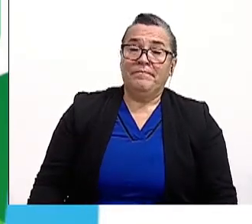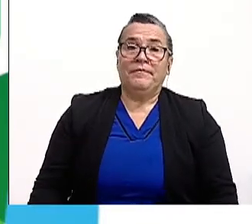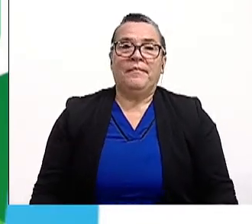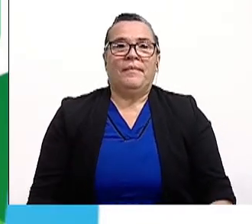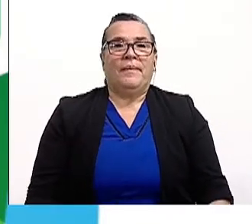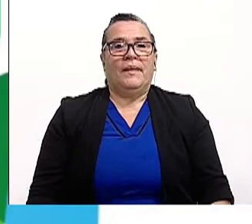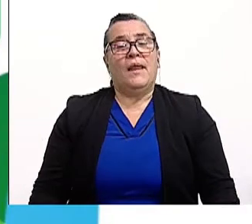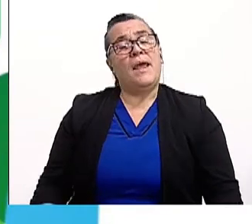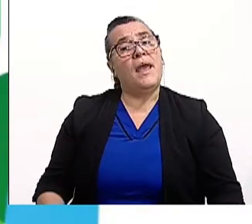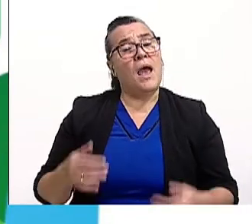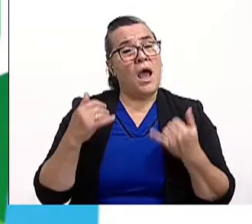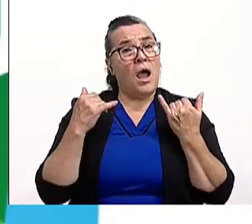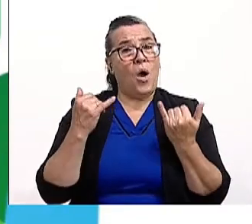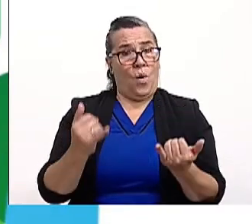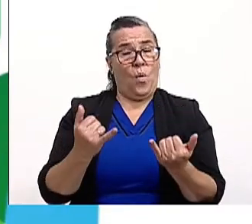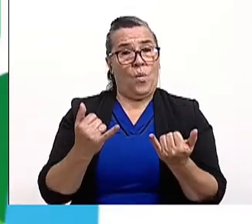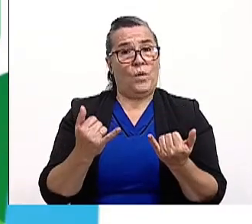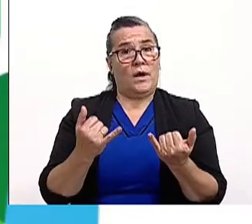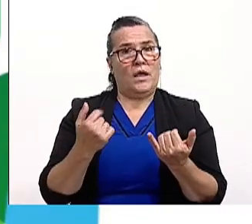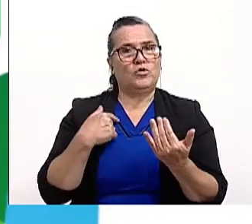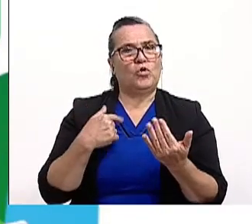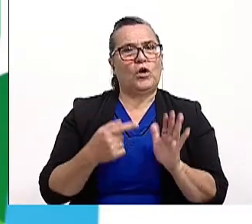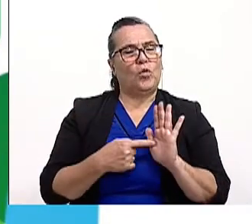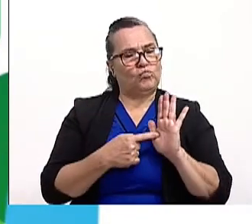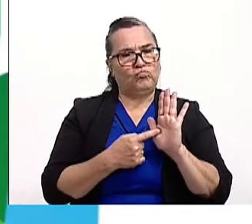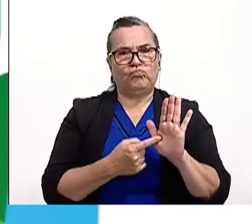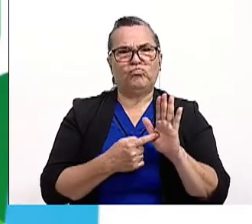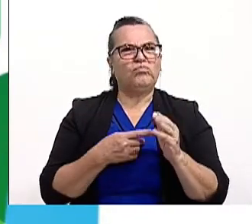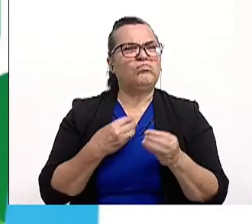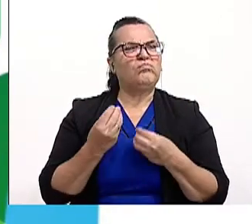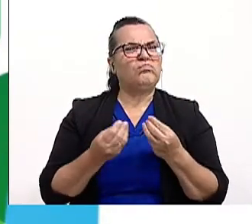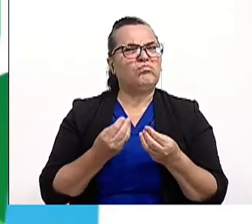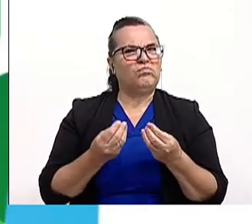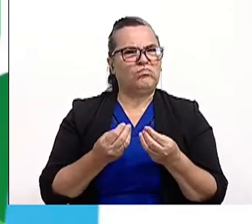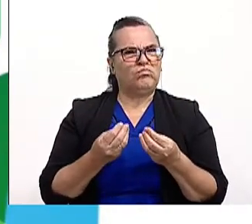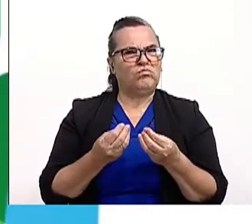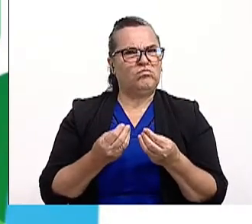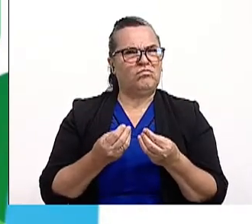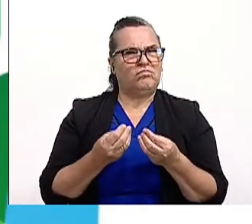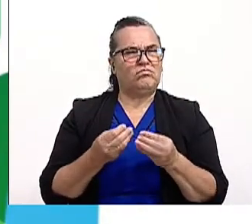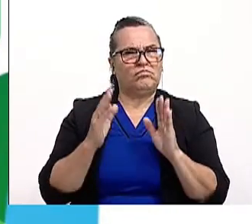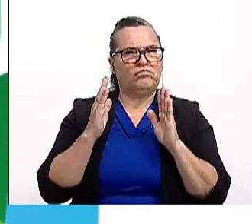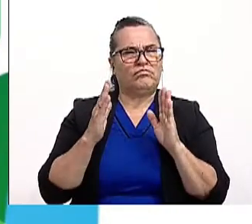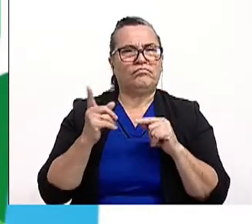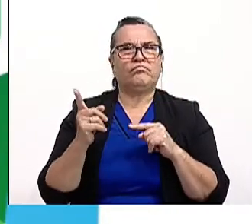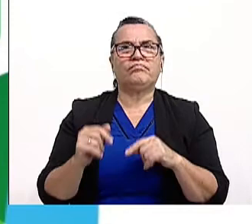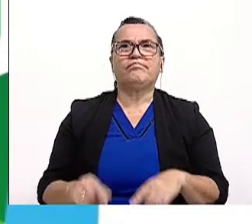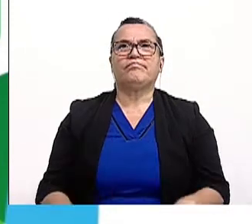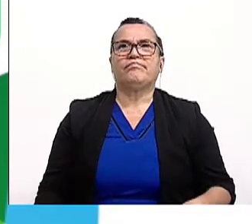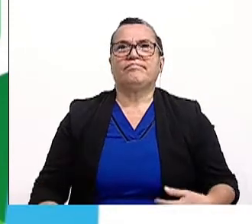good. Now I want to present you what we're going to do today. Let's pay attention.